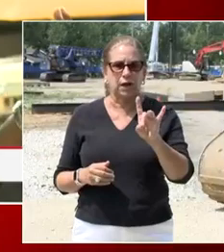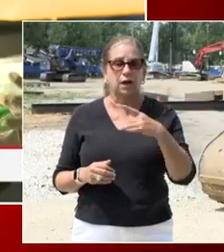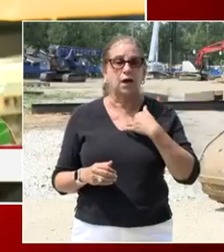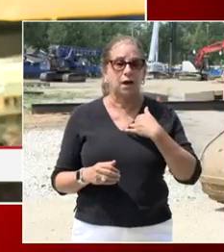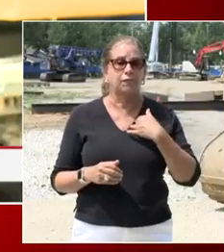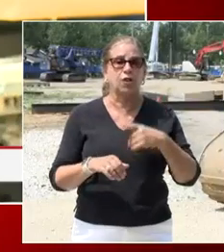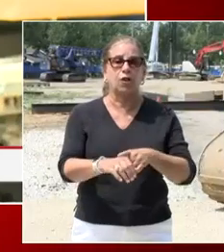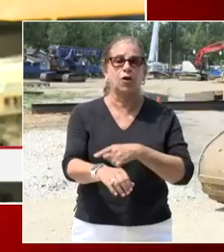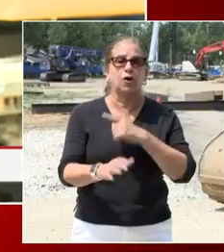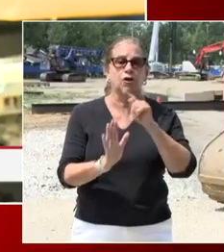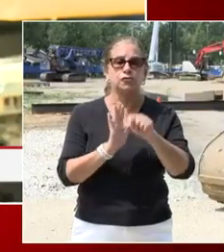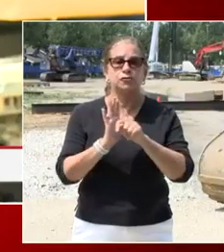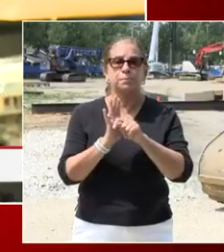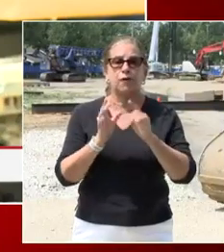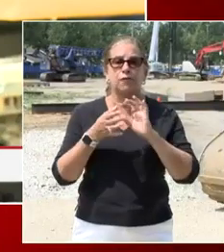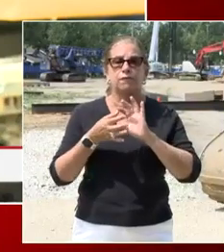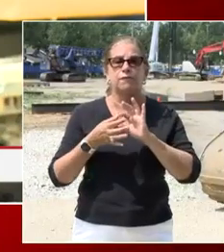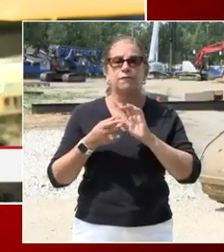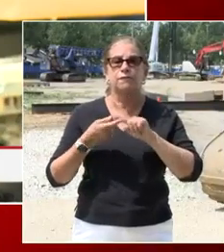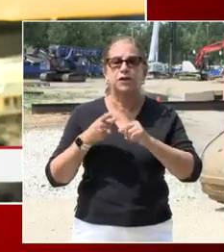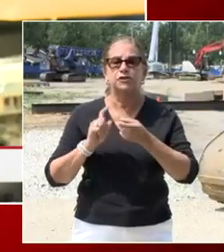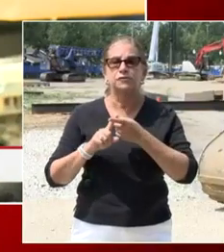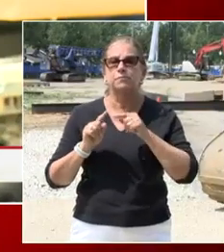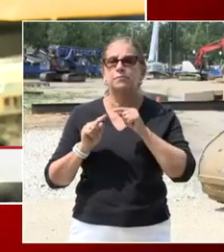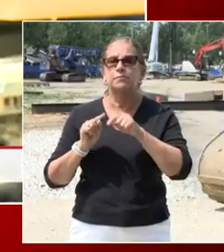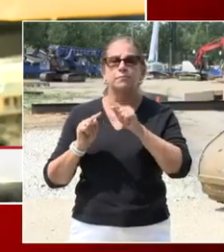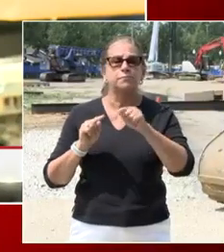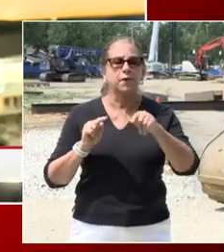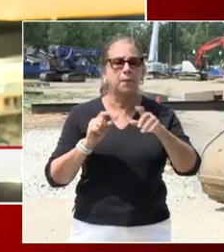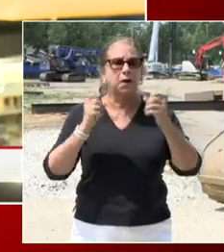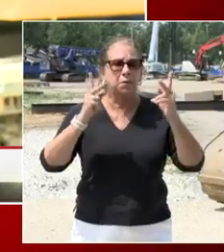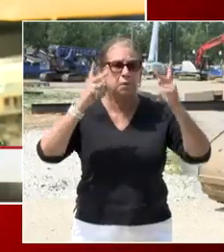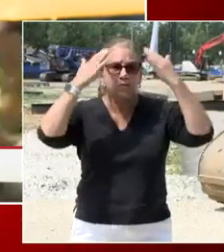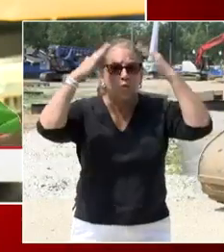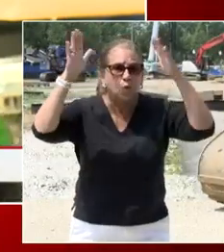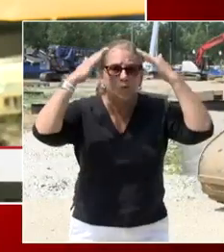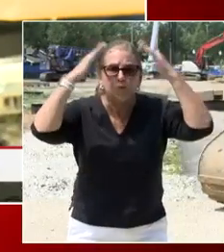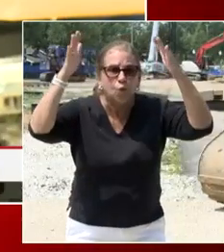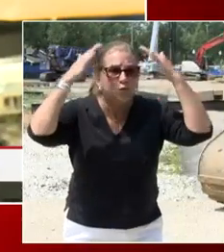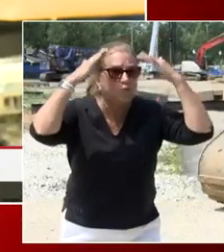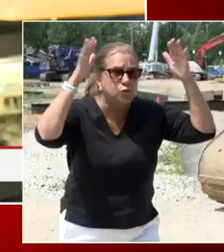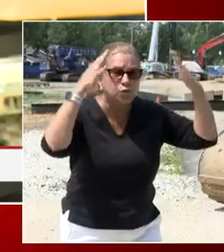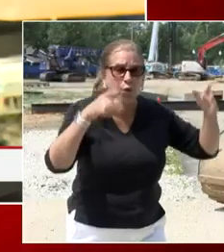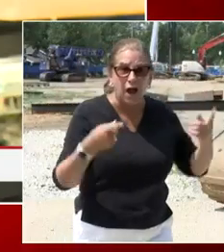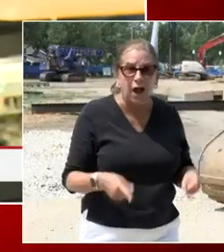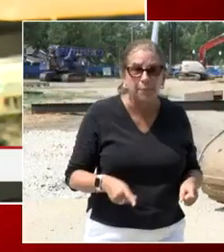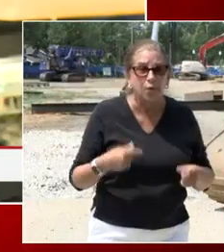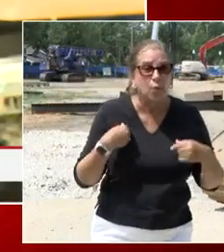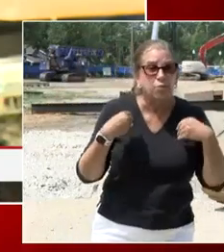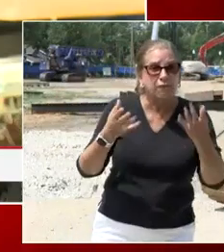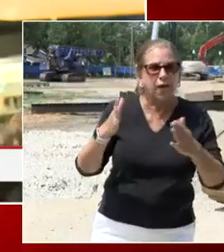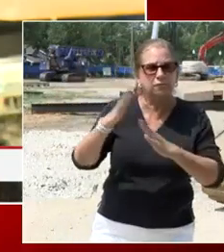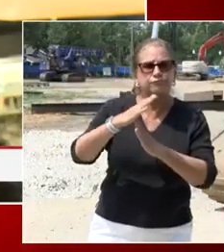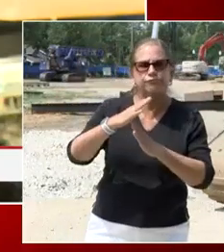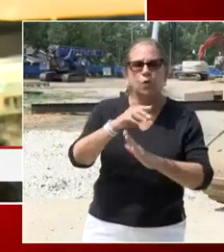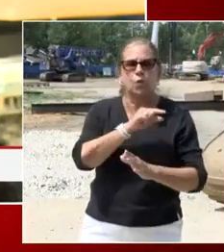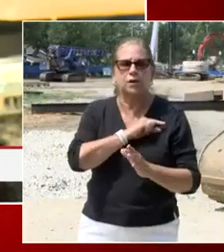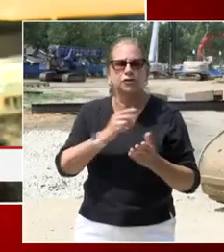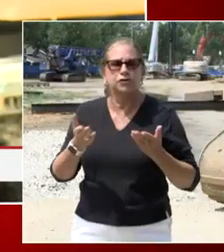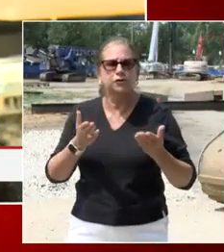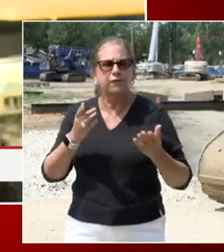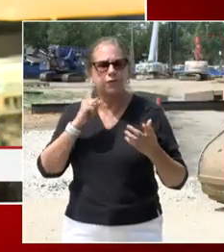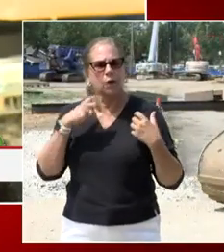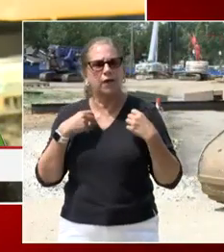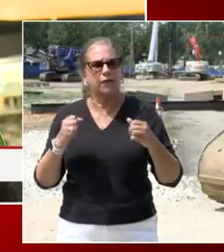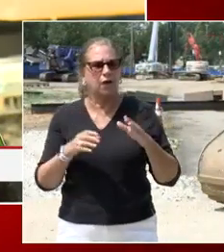district don't know this is happening, that we're going to provide quality services and health care here, not just in Ward 8, but in east of the Anacostia River. So I want to thank you all for